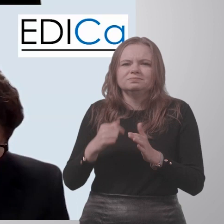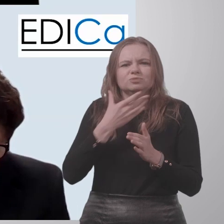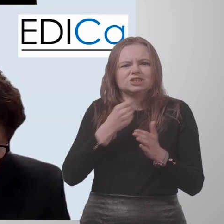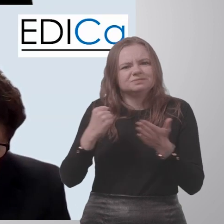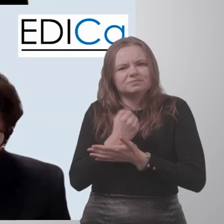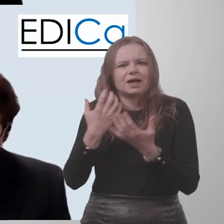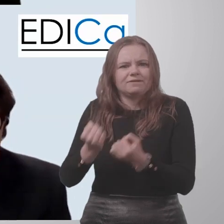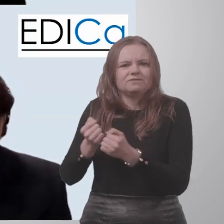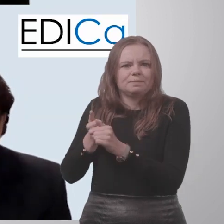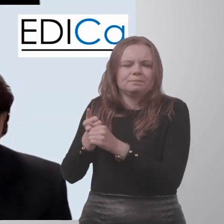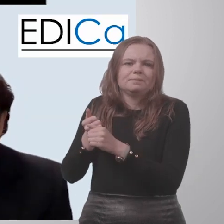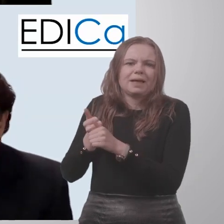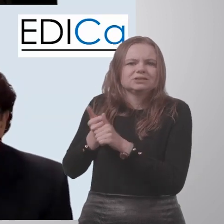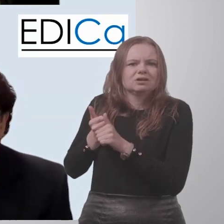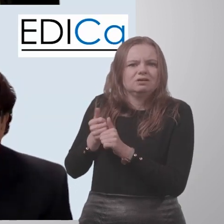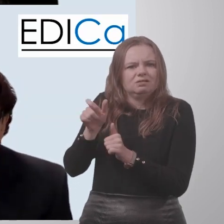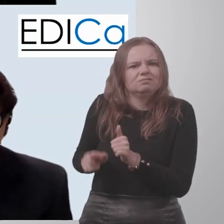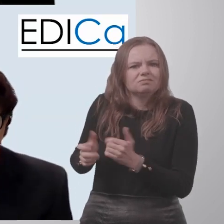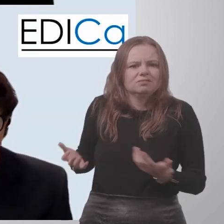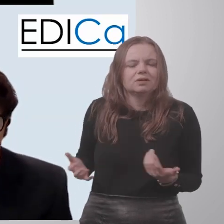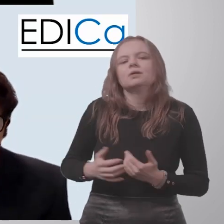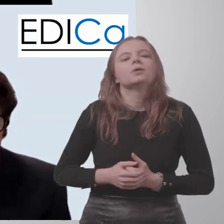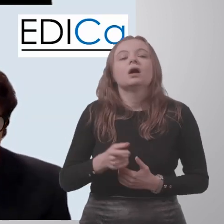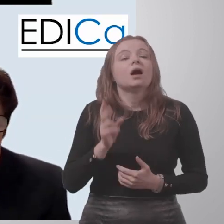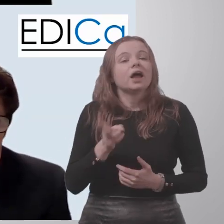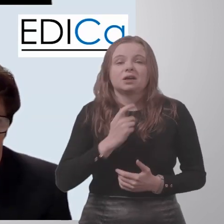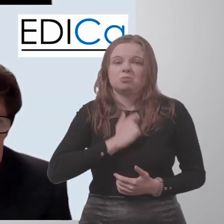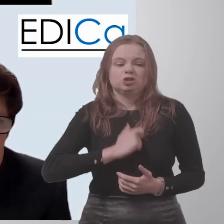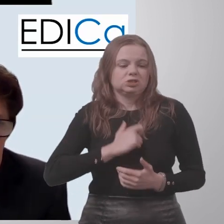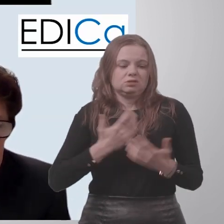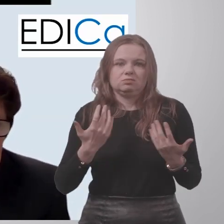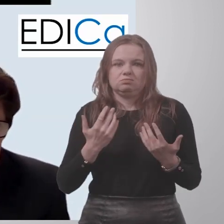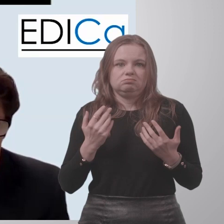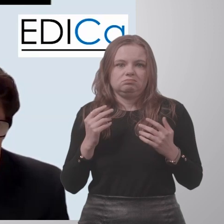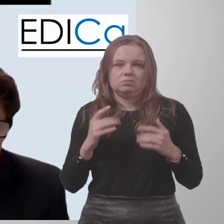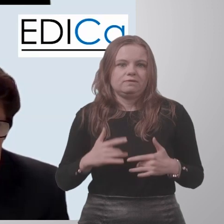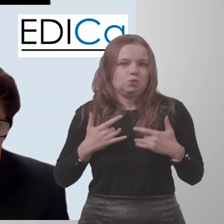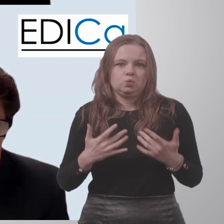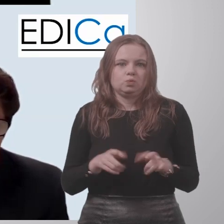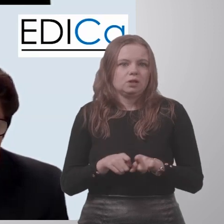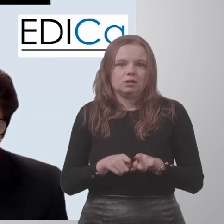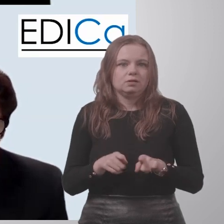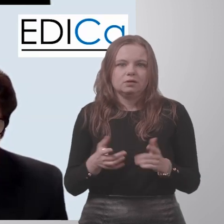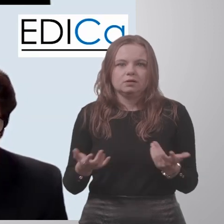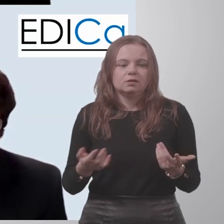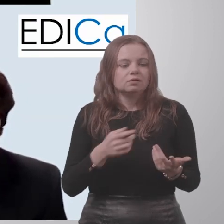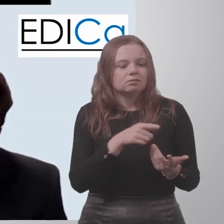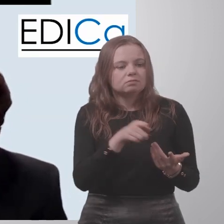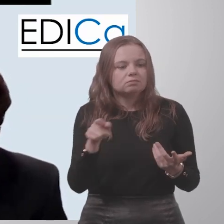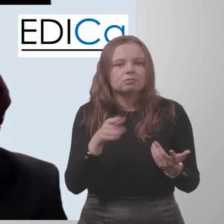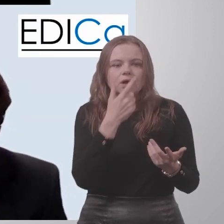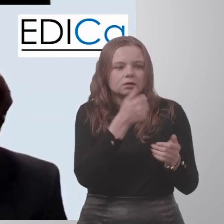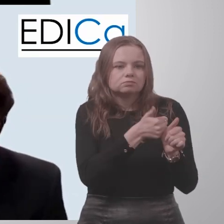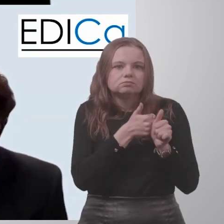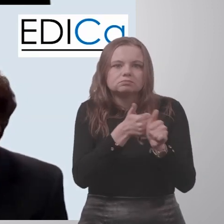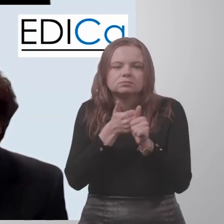So, but then again, it's a personal thing as well. You know, there's things around you that make an important difference, but I think sometimes there are also things